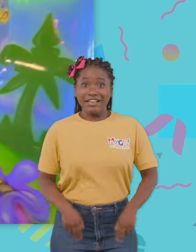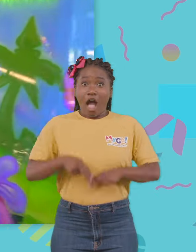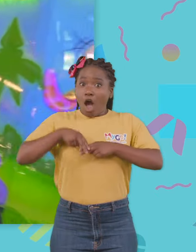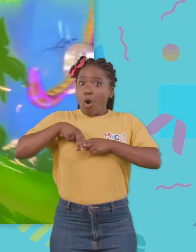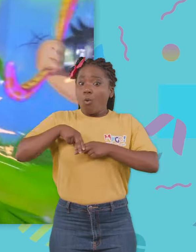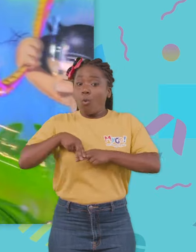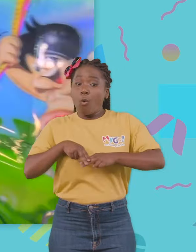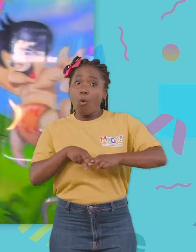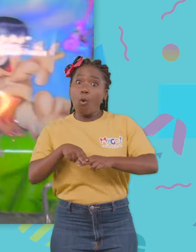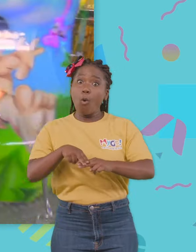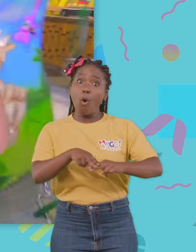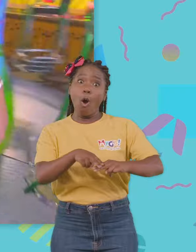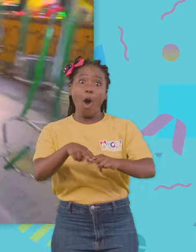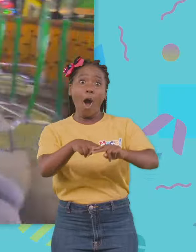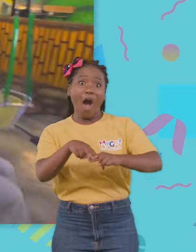Here I go!